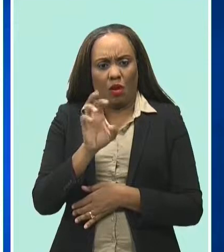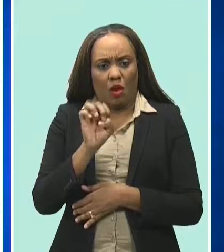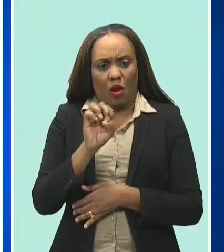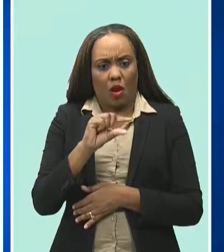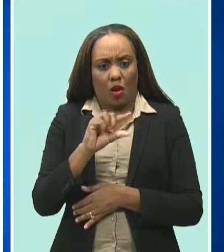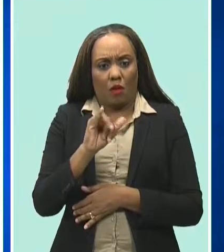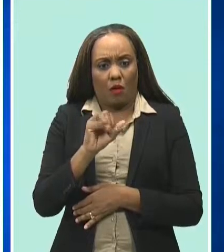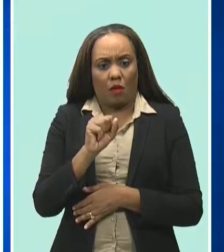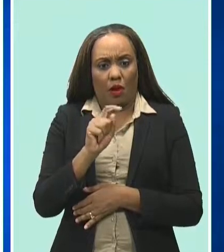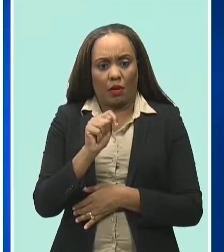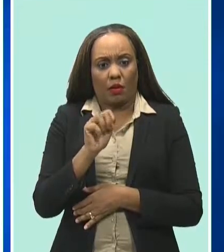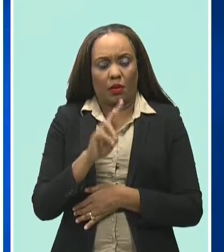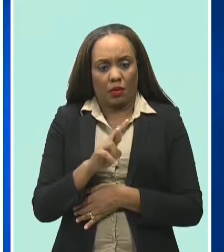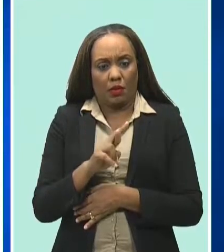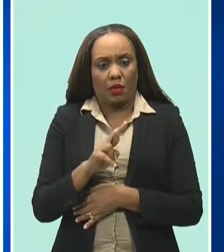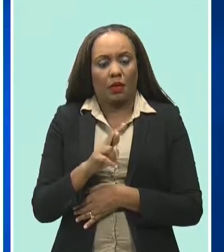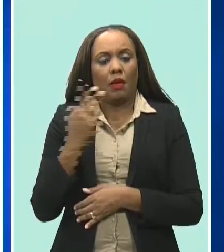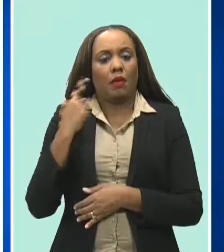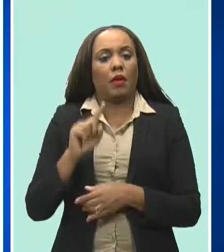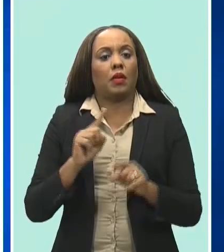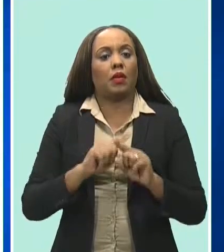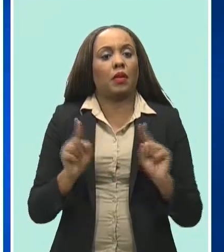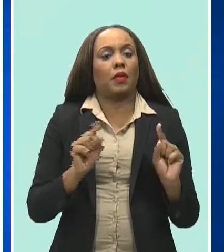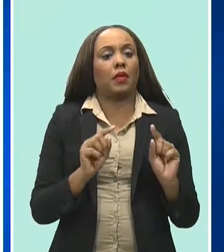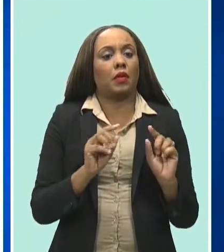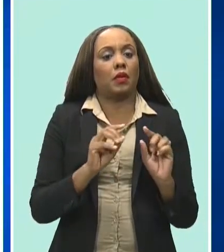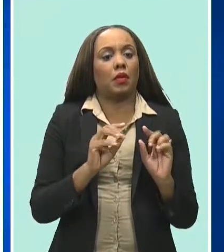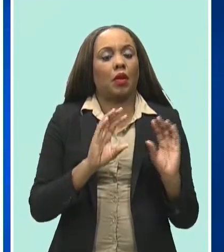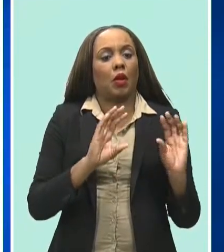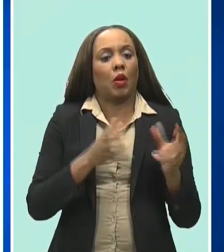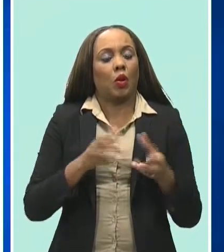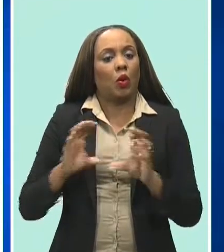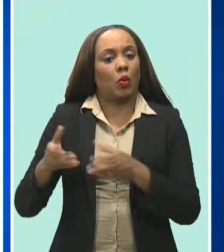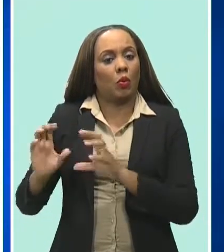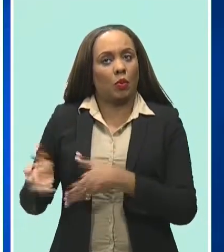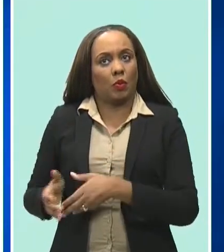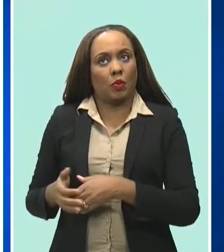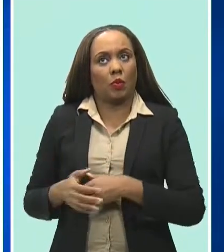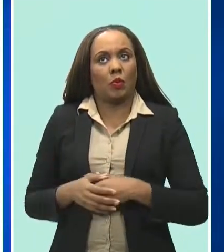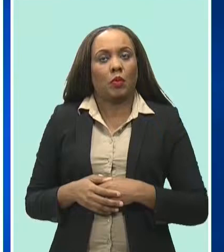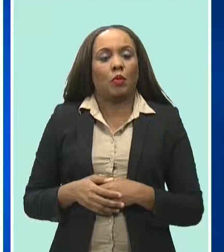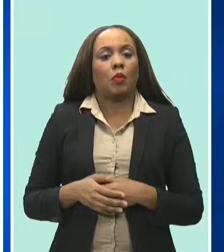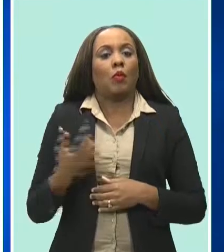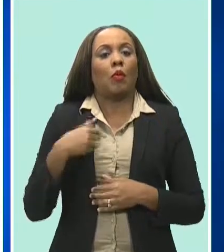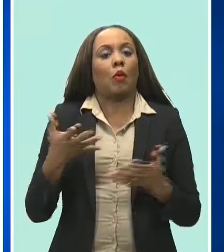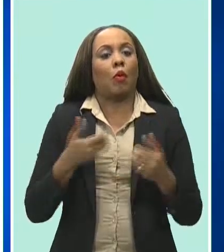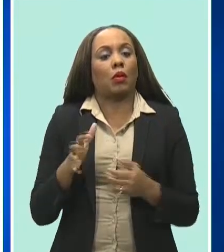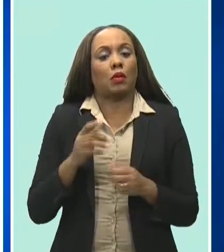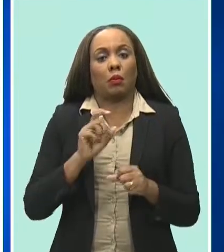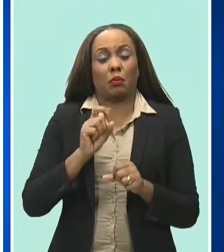sector organizations. In that, so third sector, civil society,